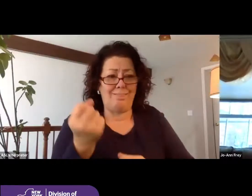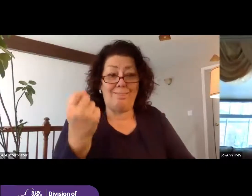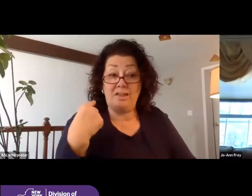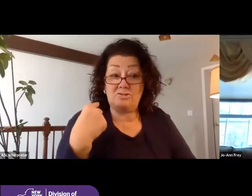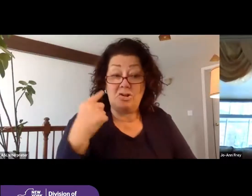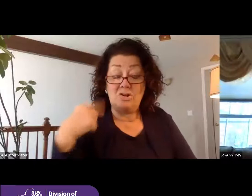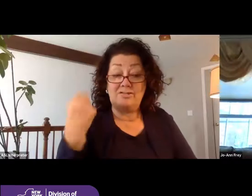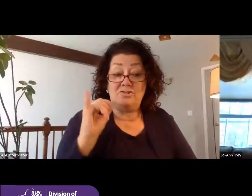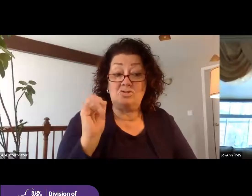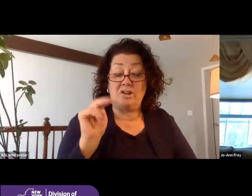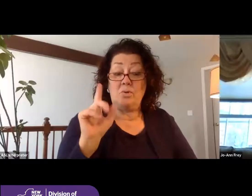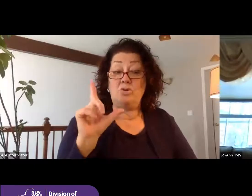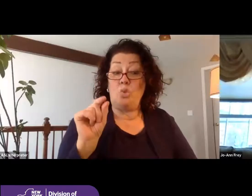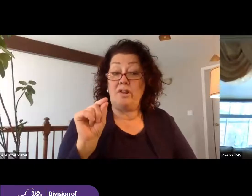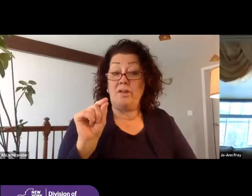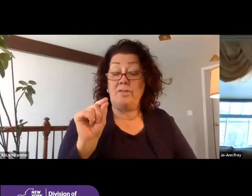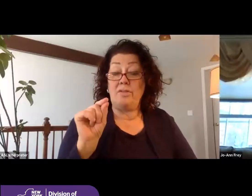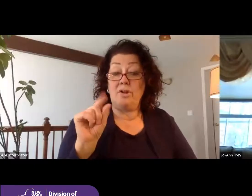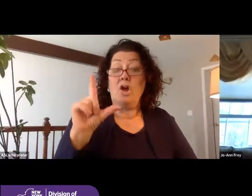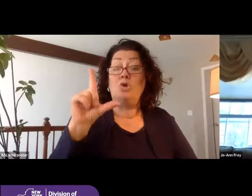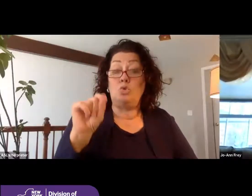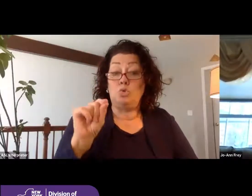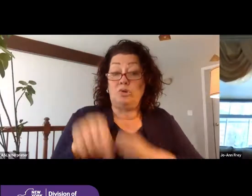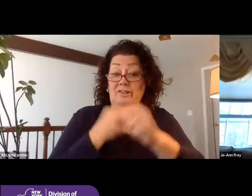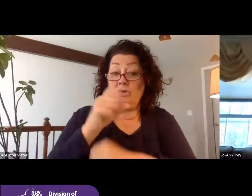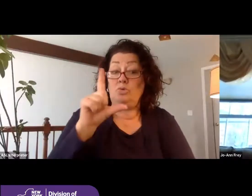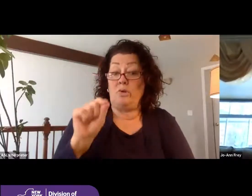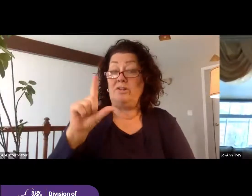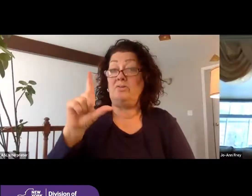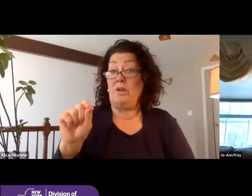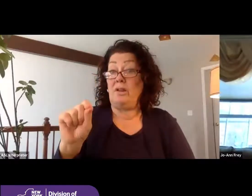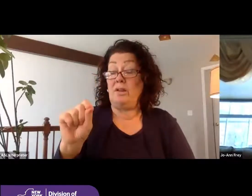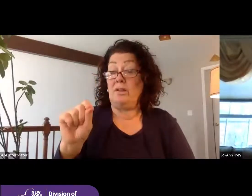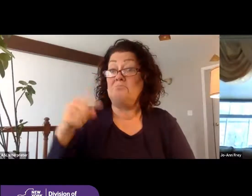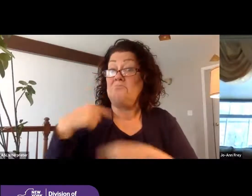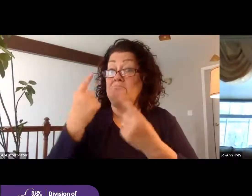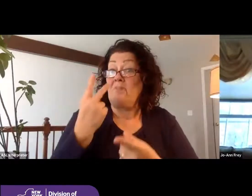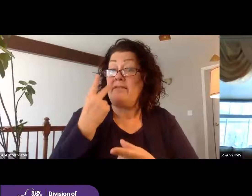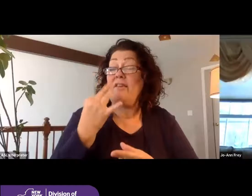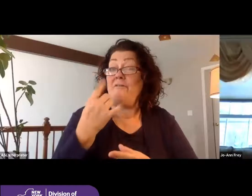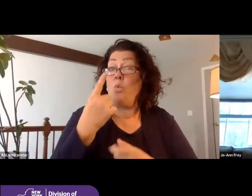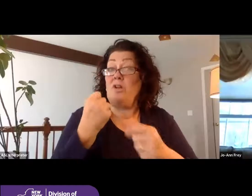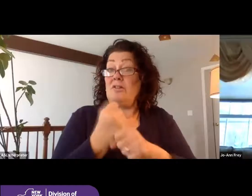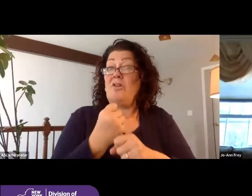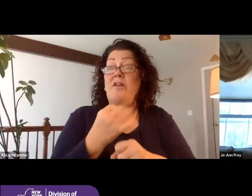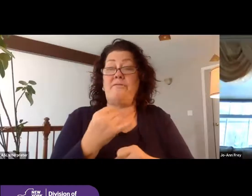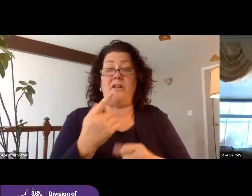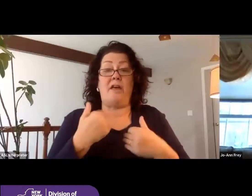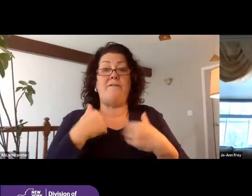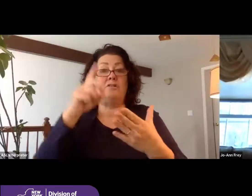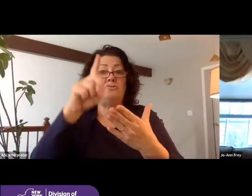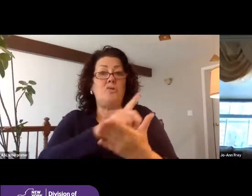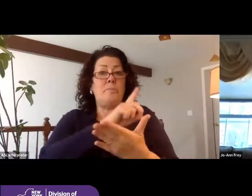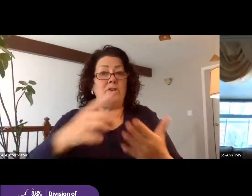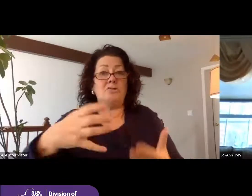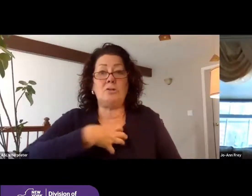since January 20th, 2020, to determine if those claims were timely and jurisdictional, and if they were, then to